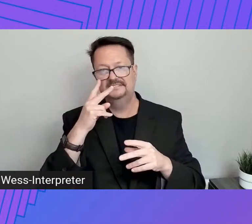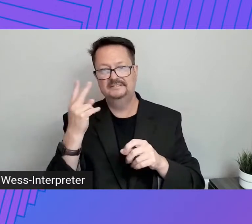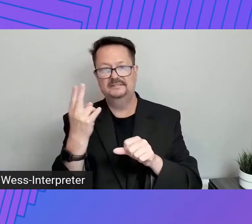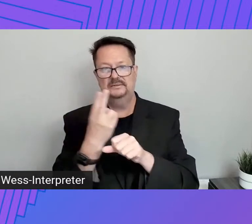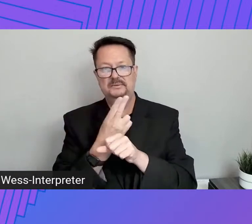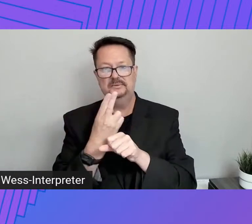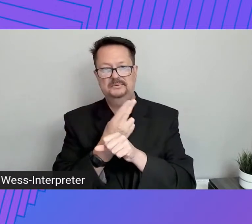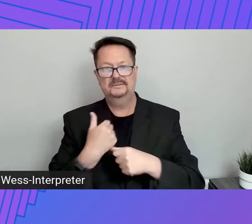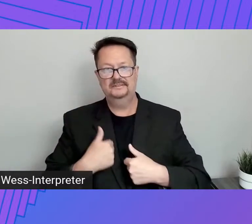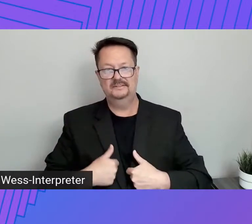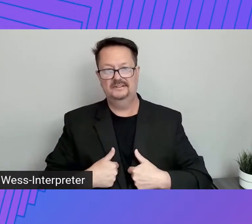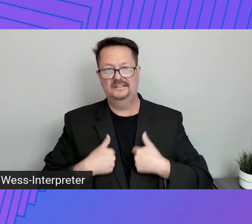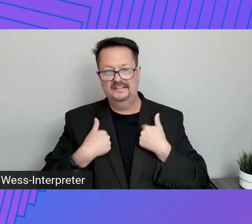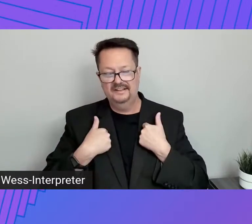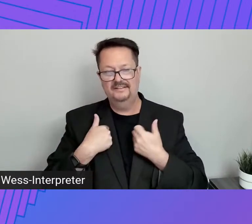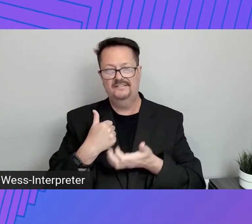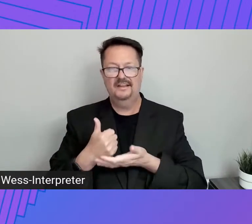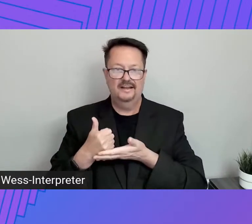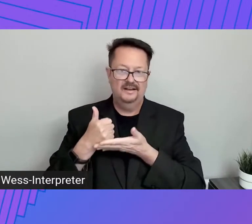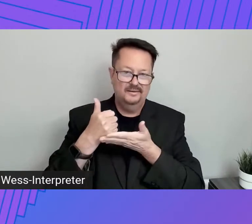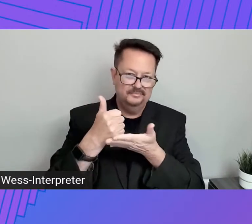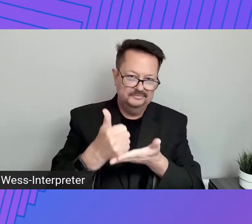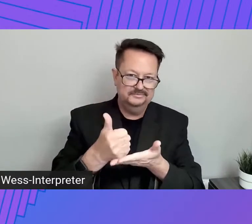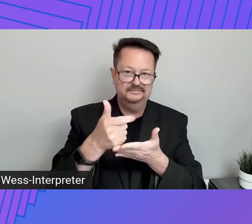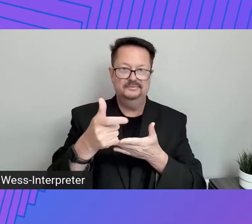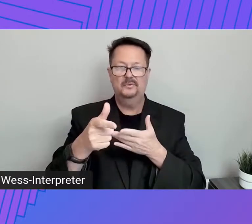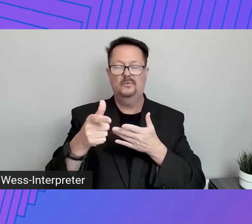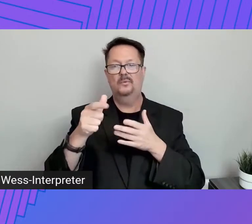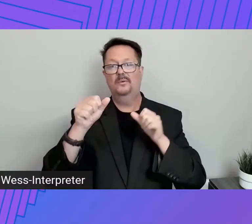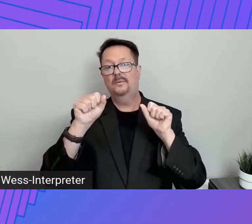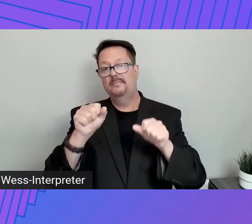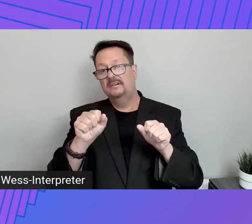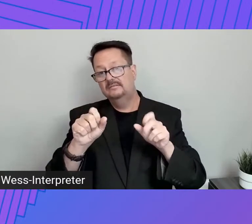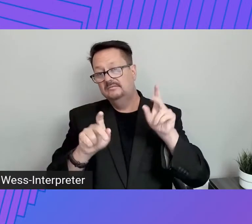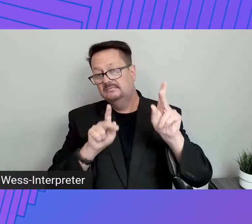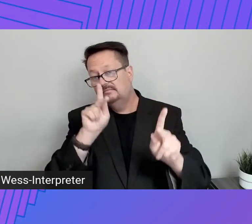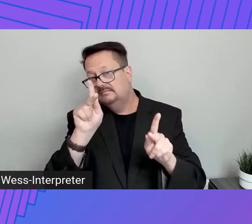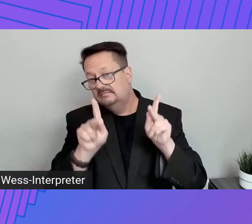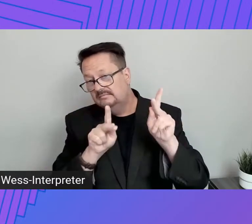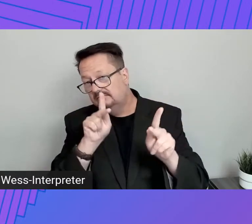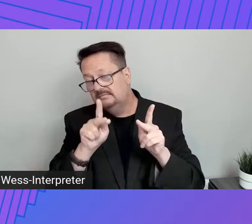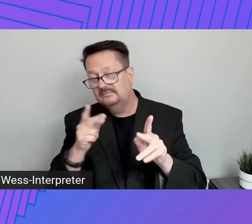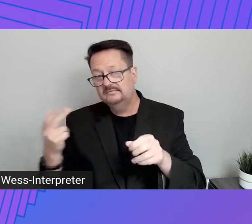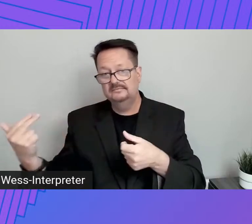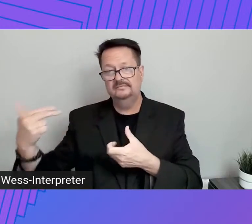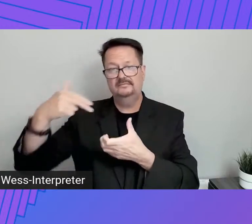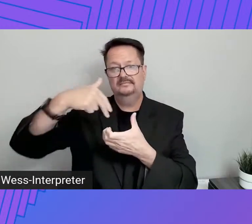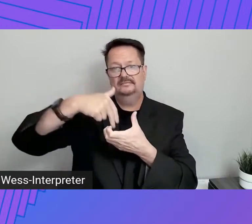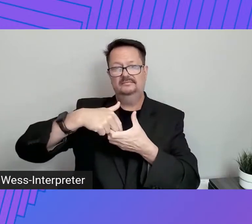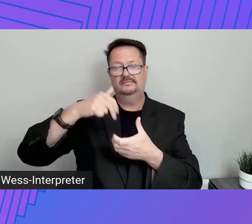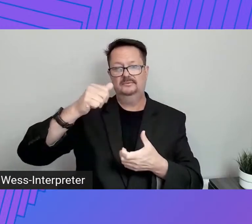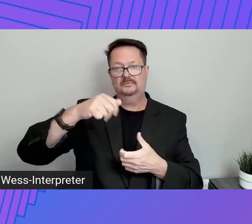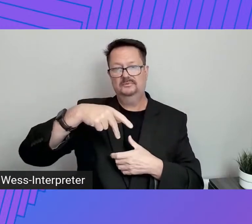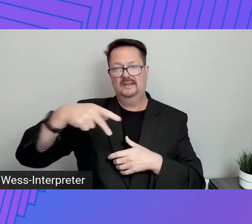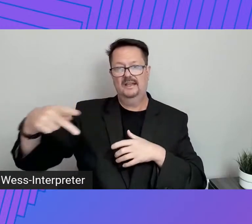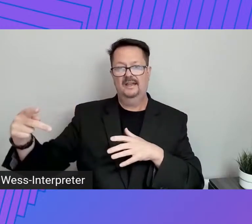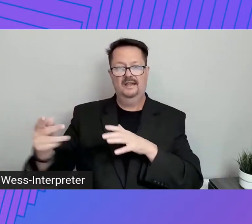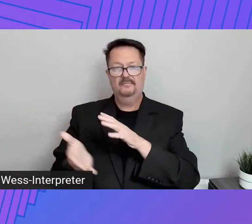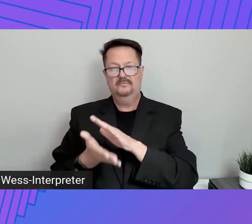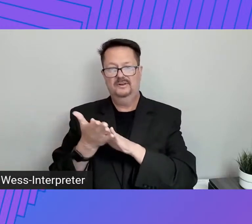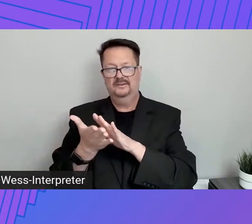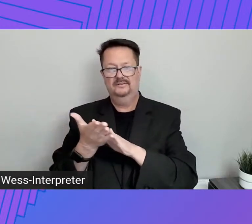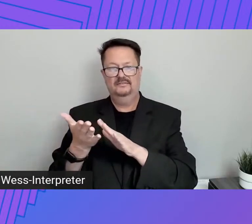helps you as customers or prospective customers see the power that it adds to App Runner and how much easier it makes